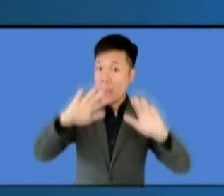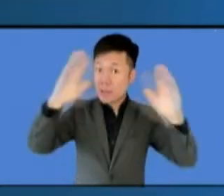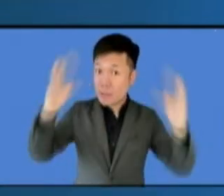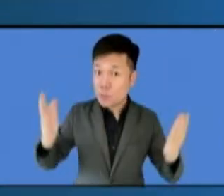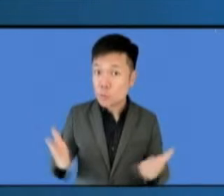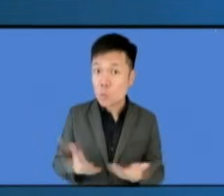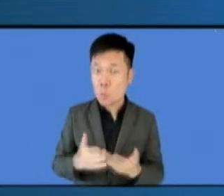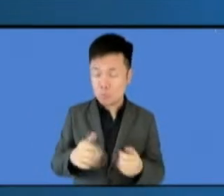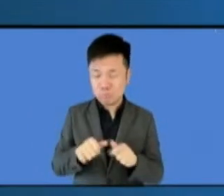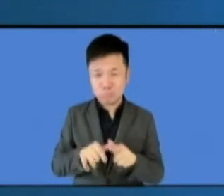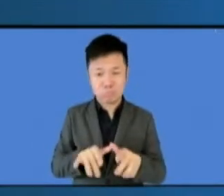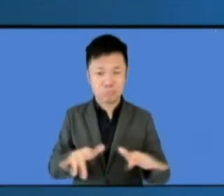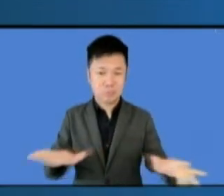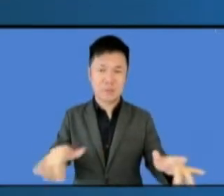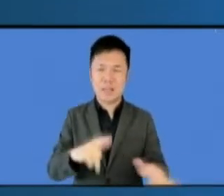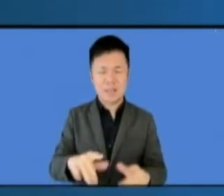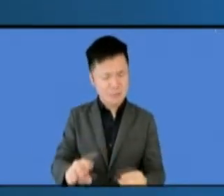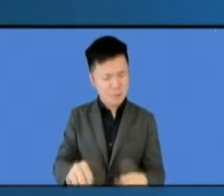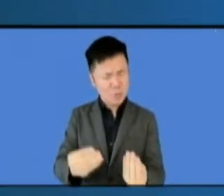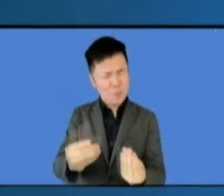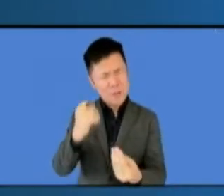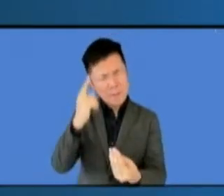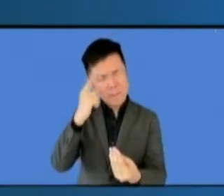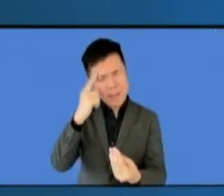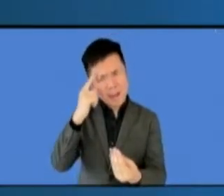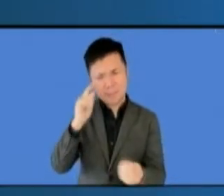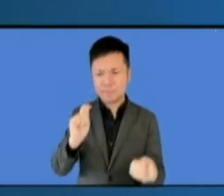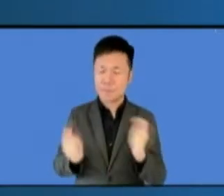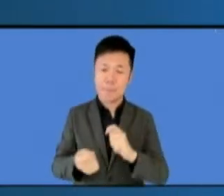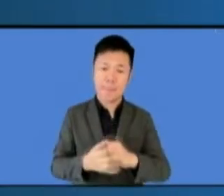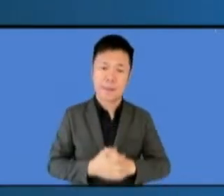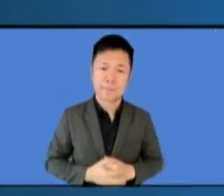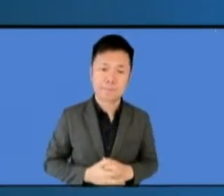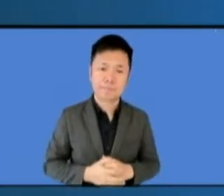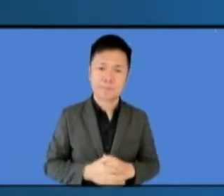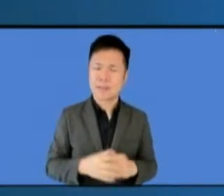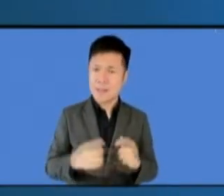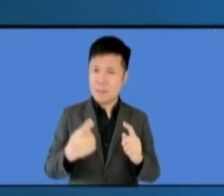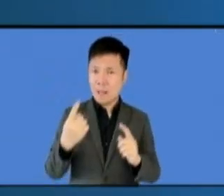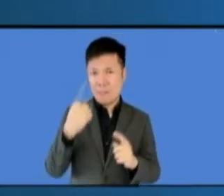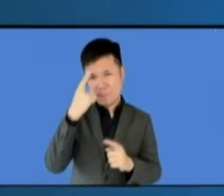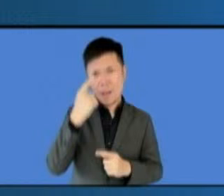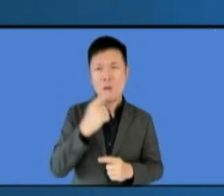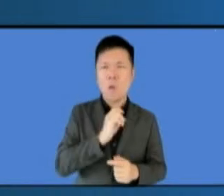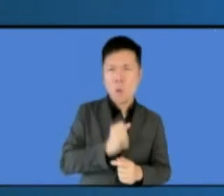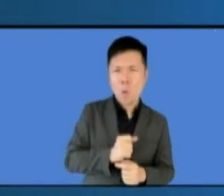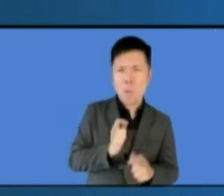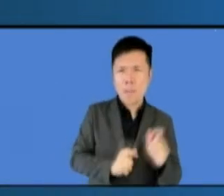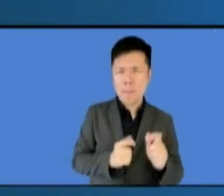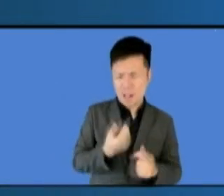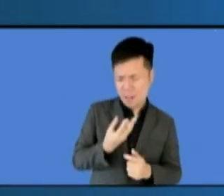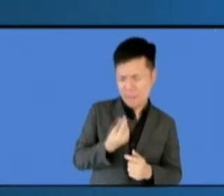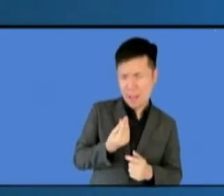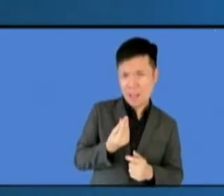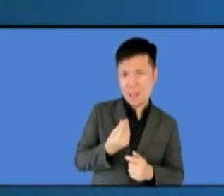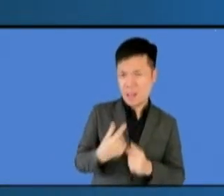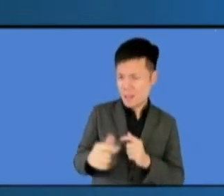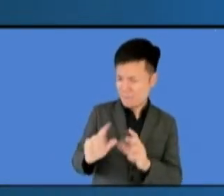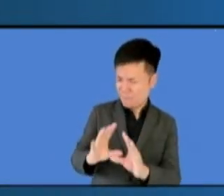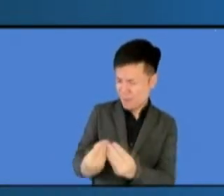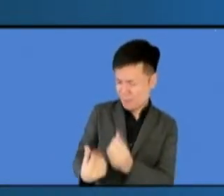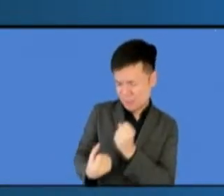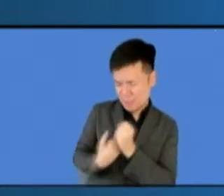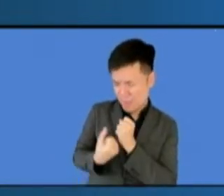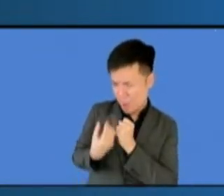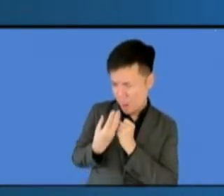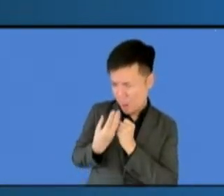the mind of the younger generation. Financial security in old age, the lack of the family support in